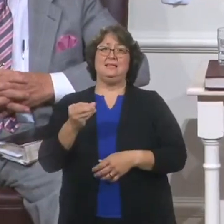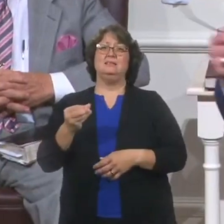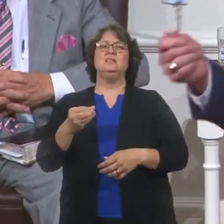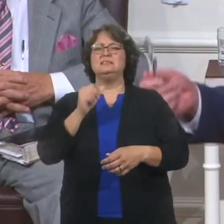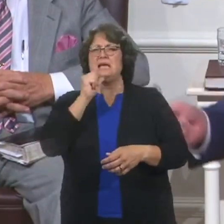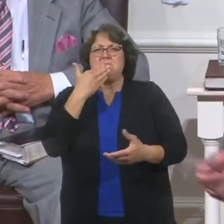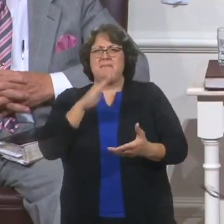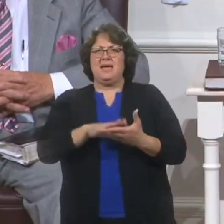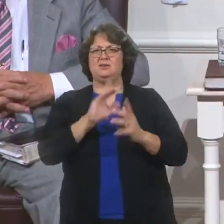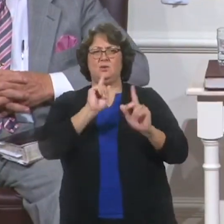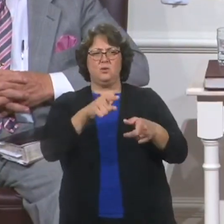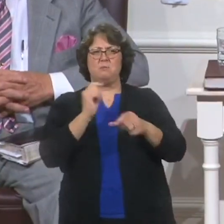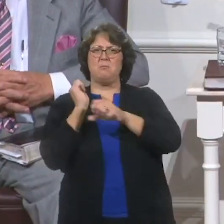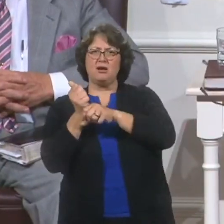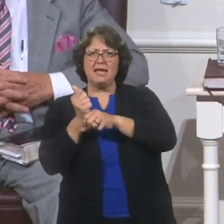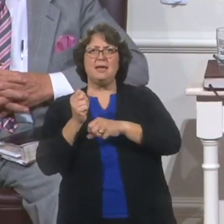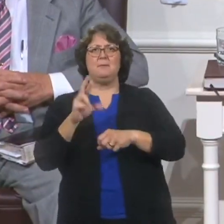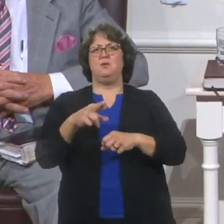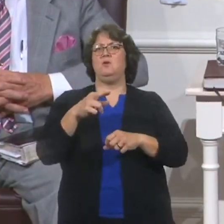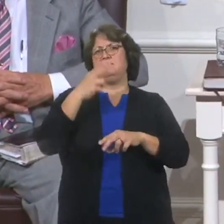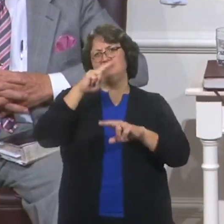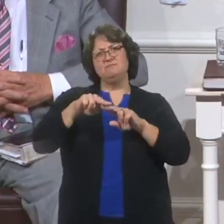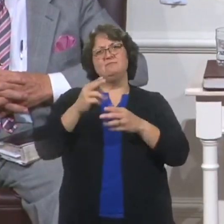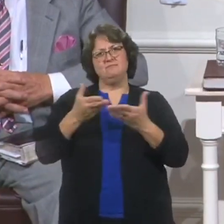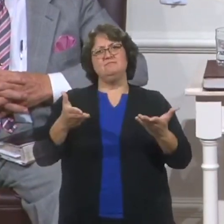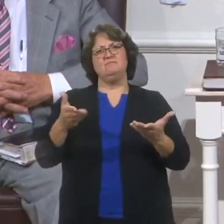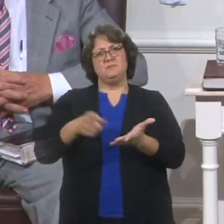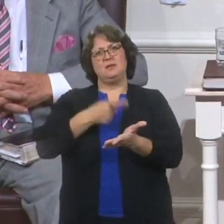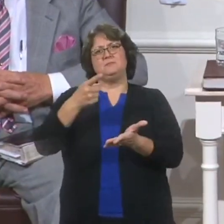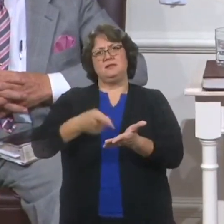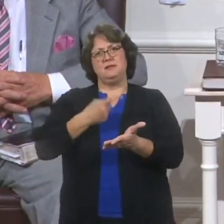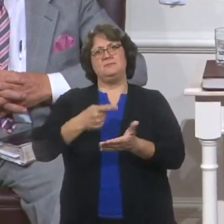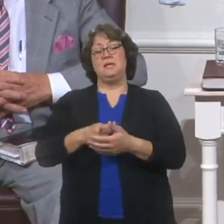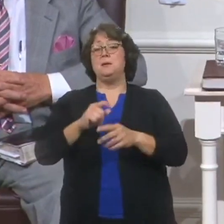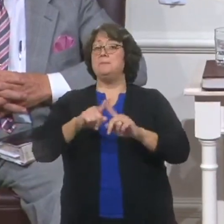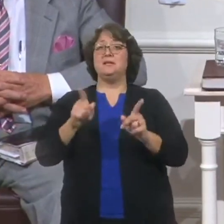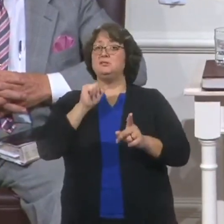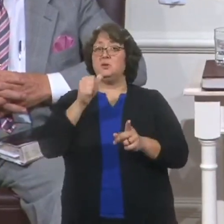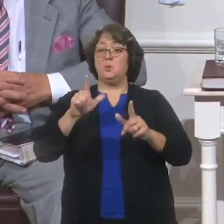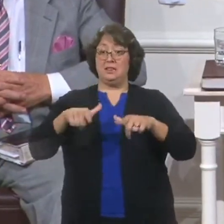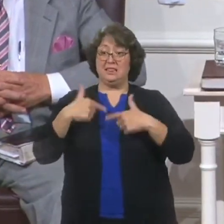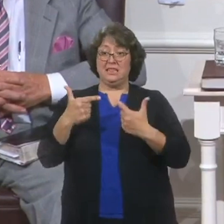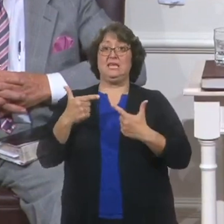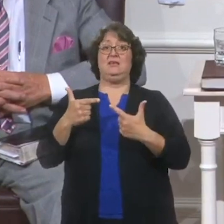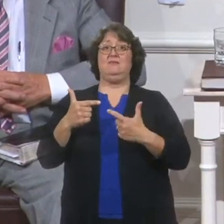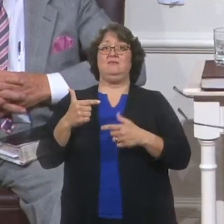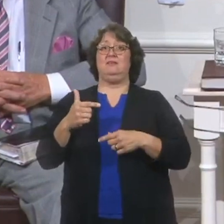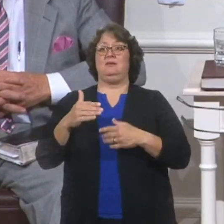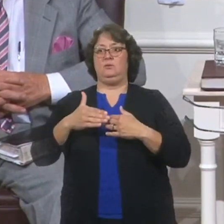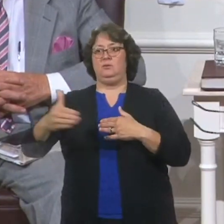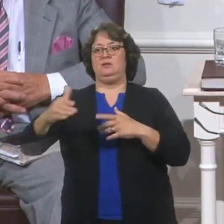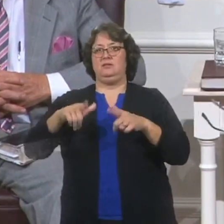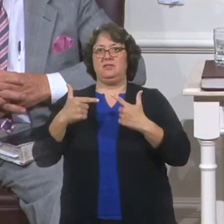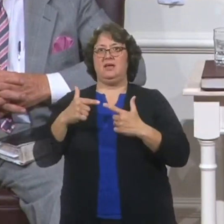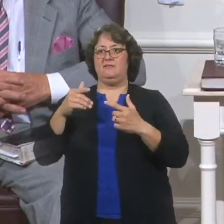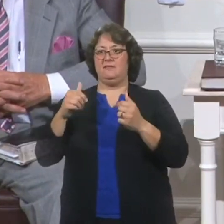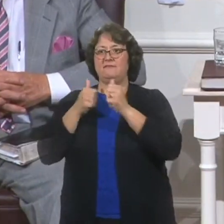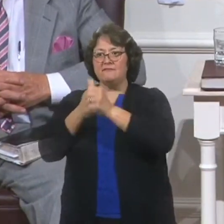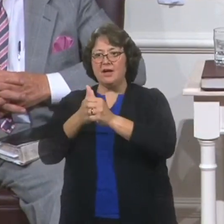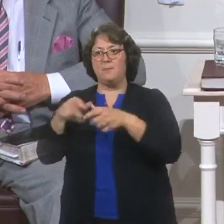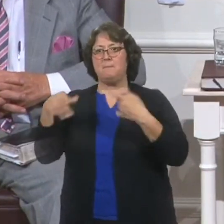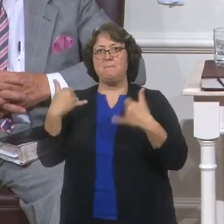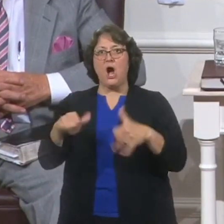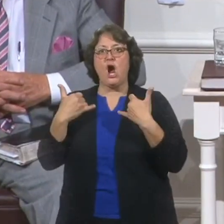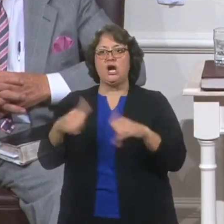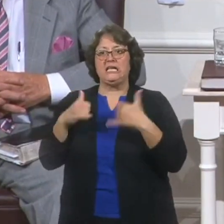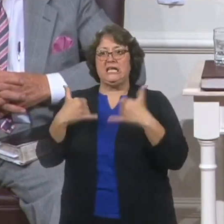or do something occasionally that's recreational. But he said, don't live your life for the next party. Don't live your life for